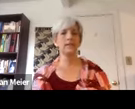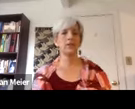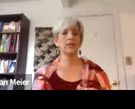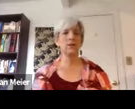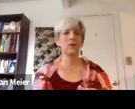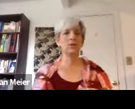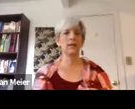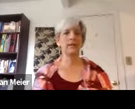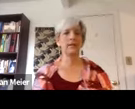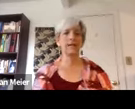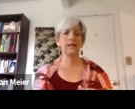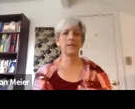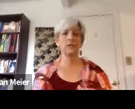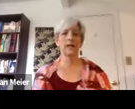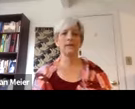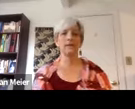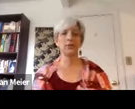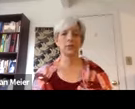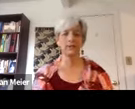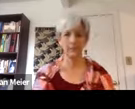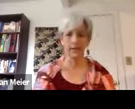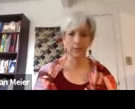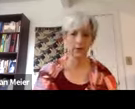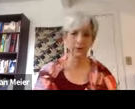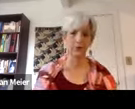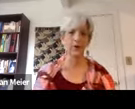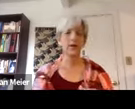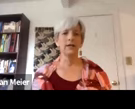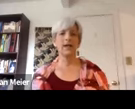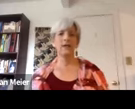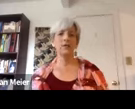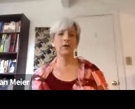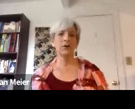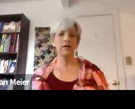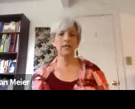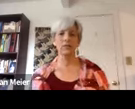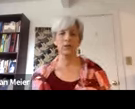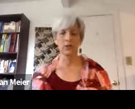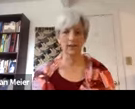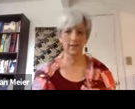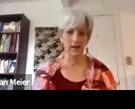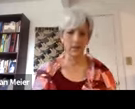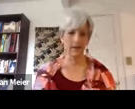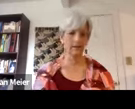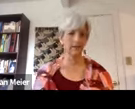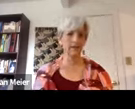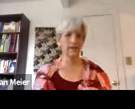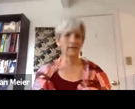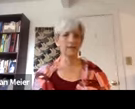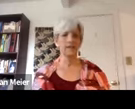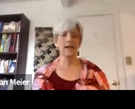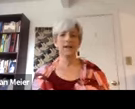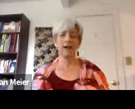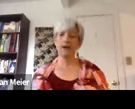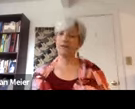Nonetheless, the judge spoke to an alienation expert at a luncheon that he went to, gave her his version of the hypothetical of the